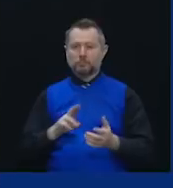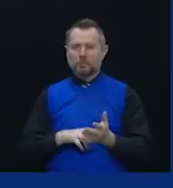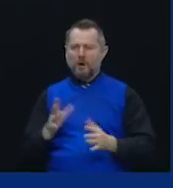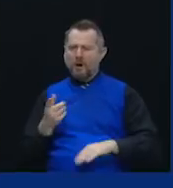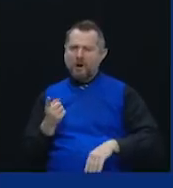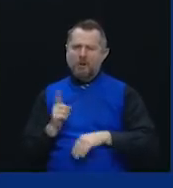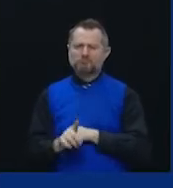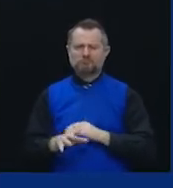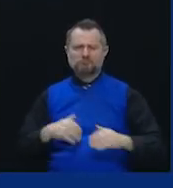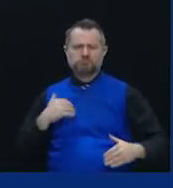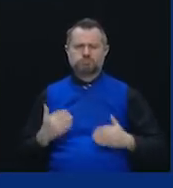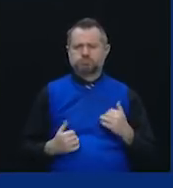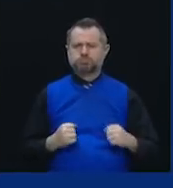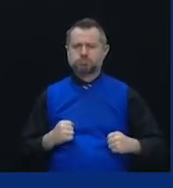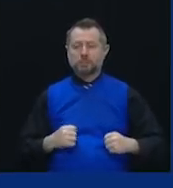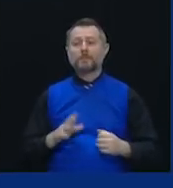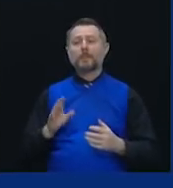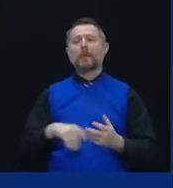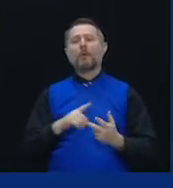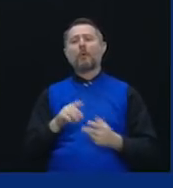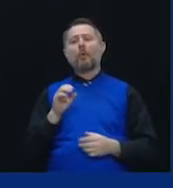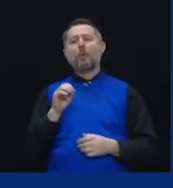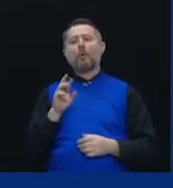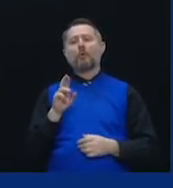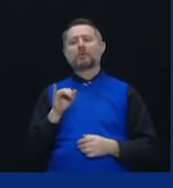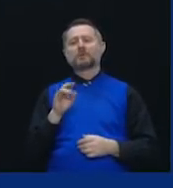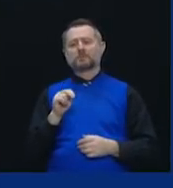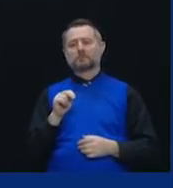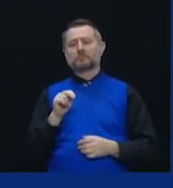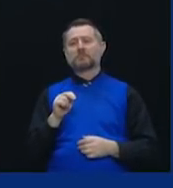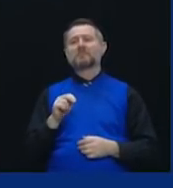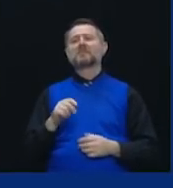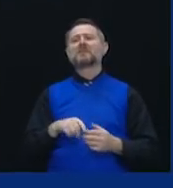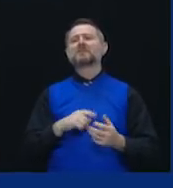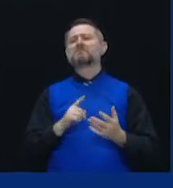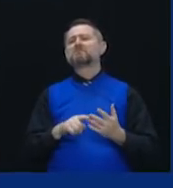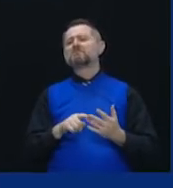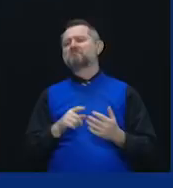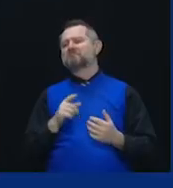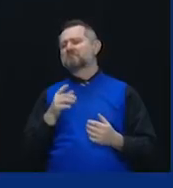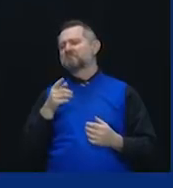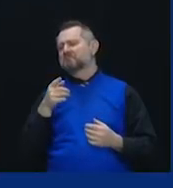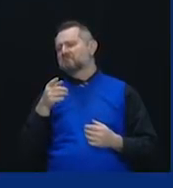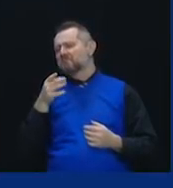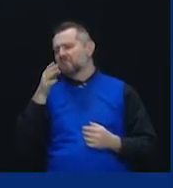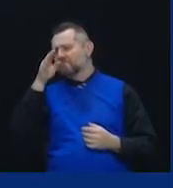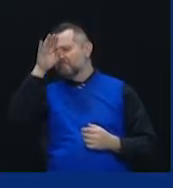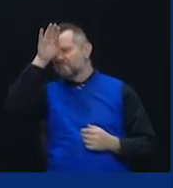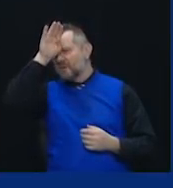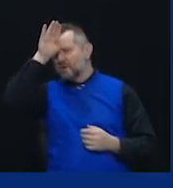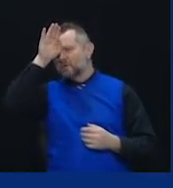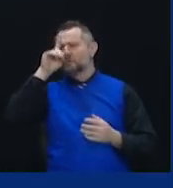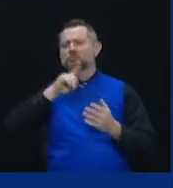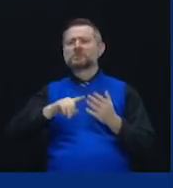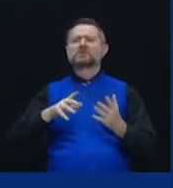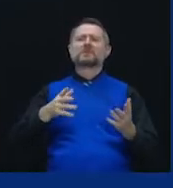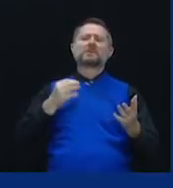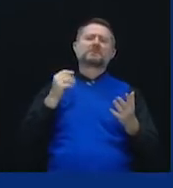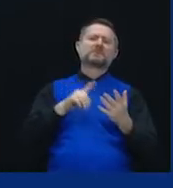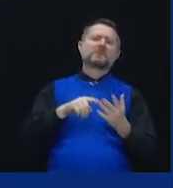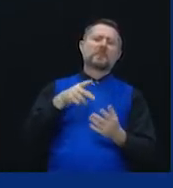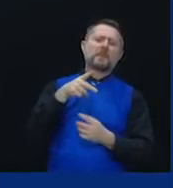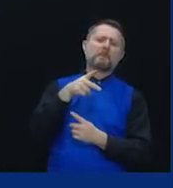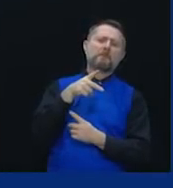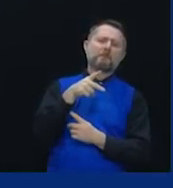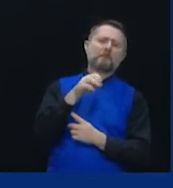of the uniformed EMT, paramedics, fire inspectors, and the FDNY. I have my